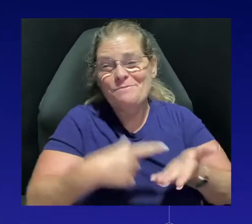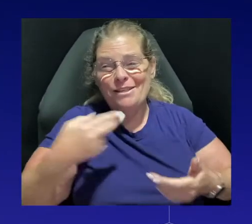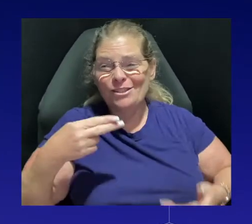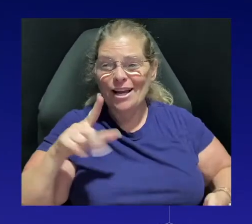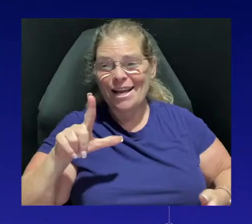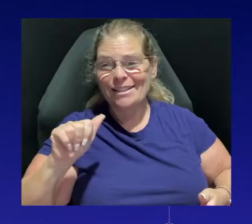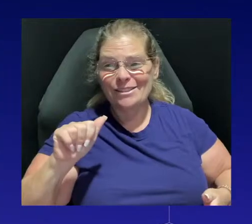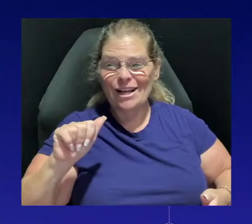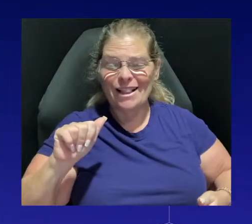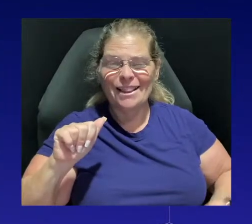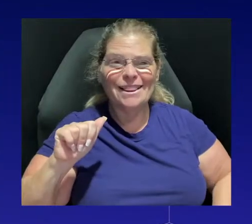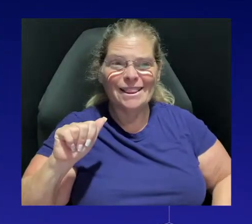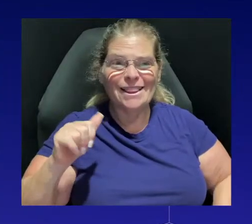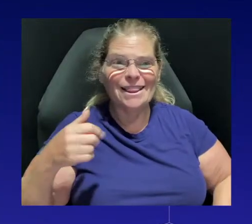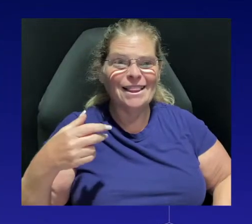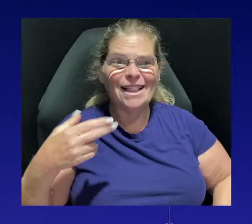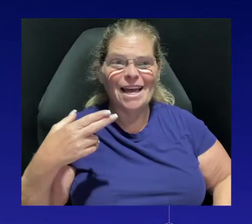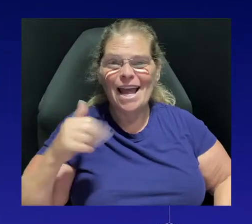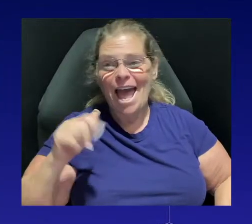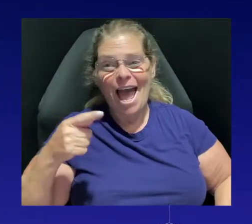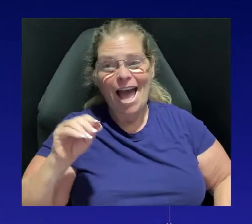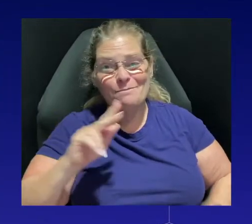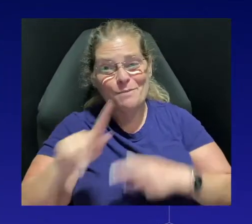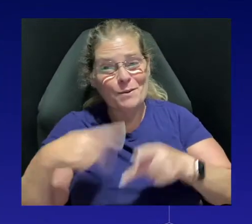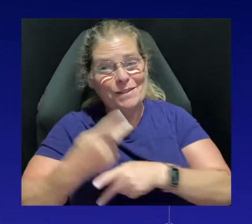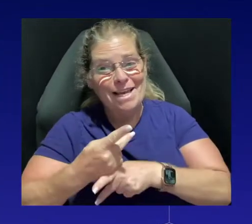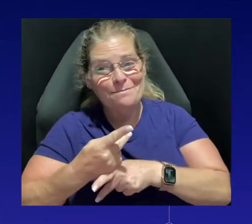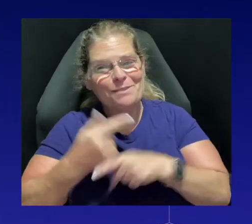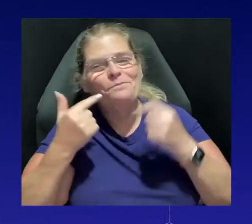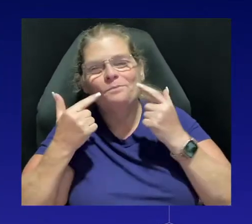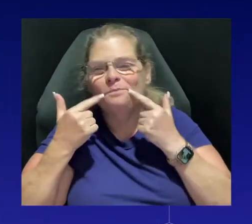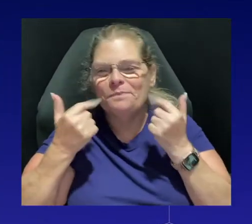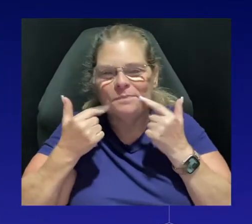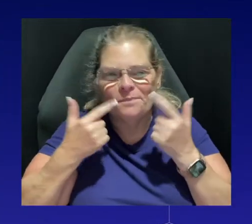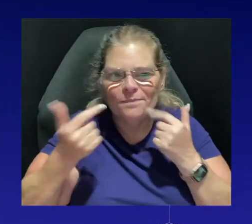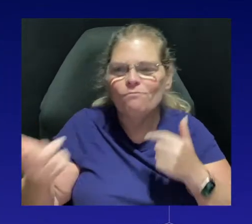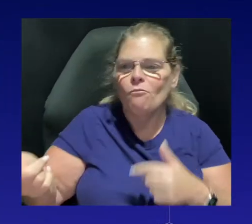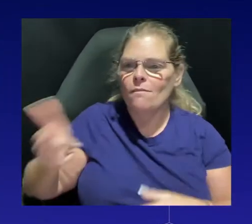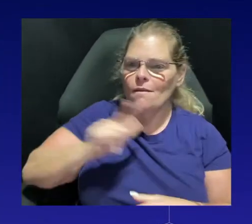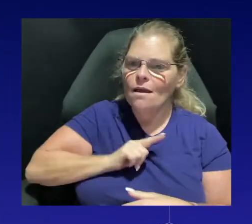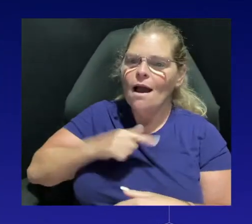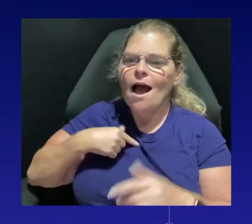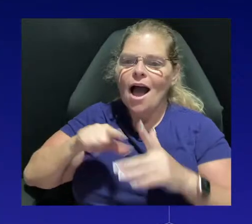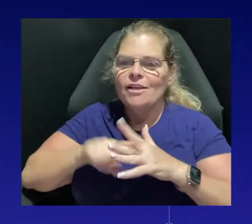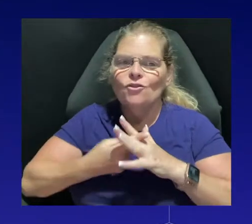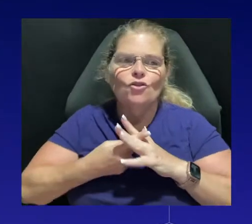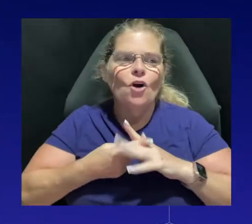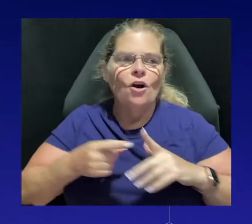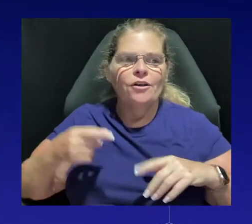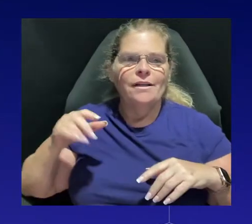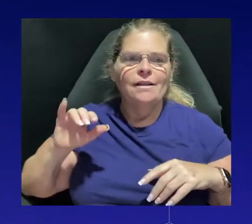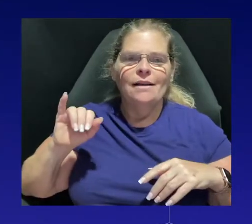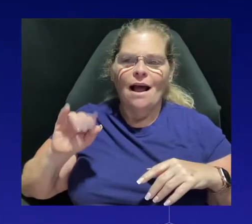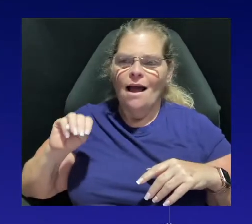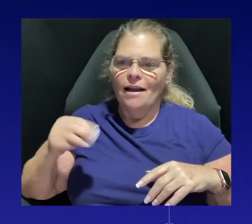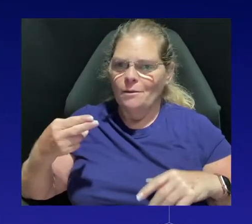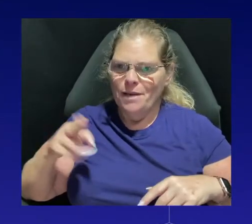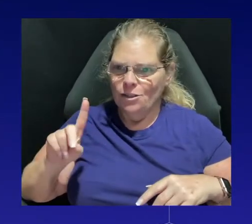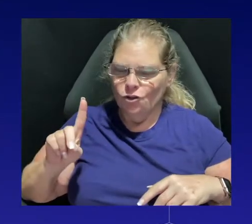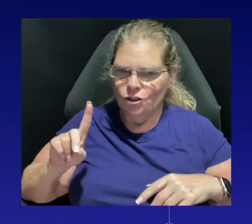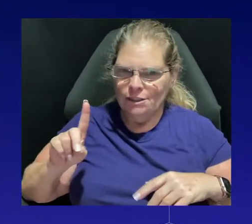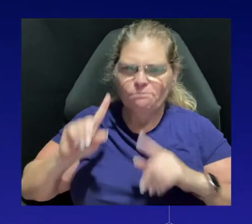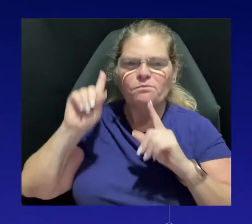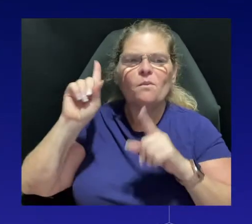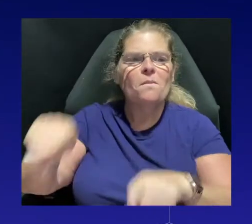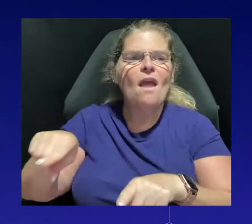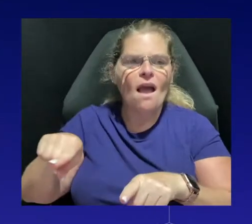to add? I would add, when I started at NIMHD, I went to a meeting in Atlanta on cancer,